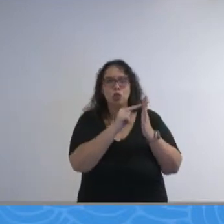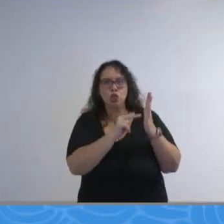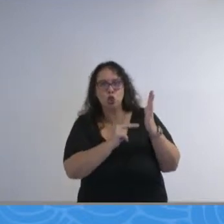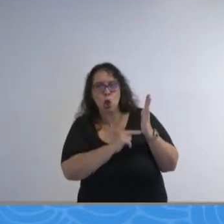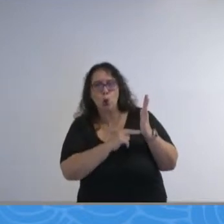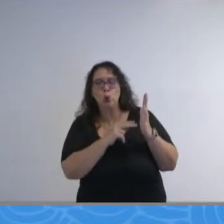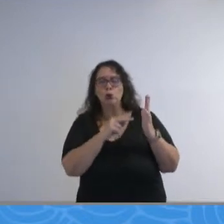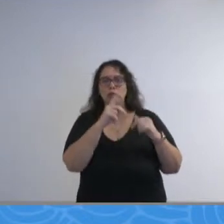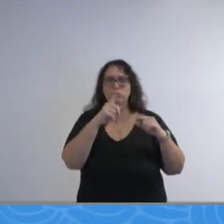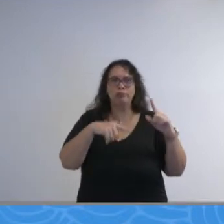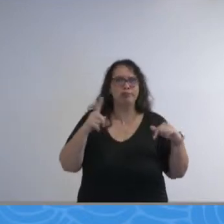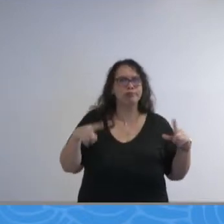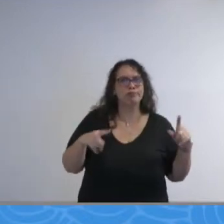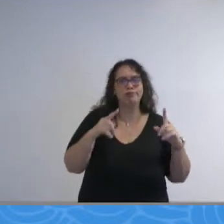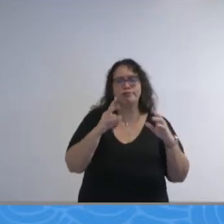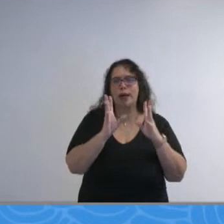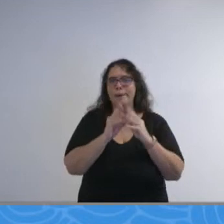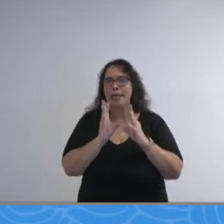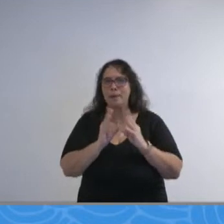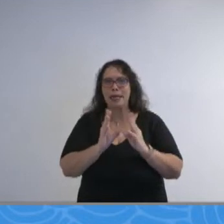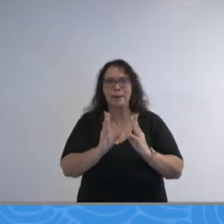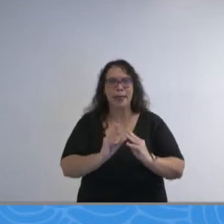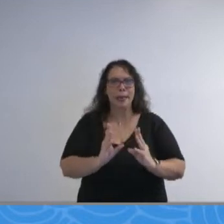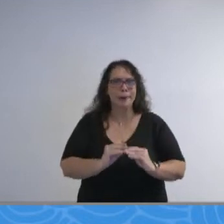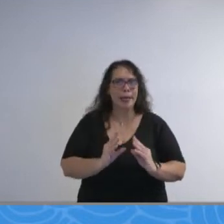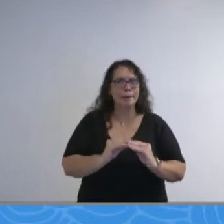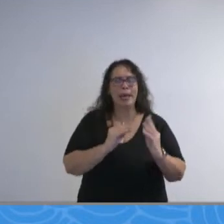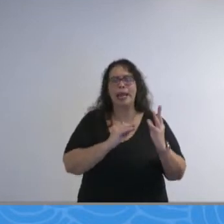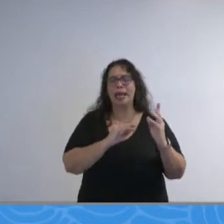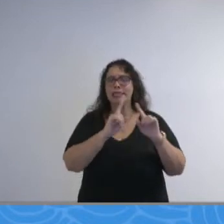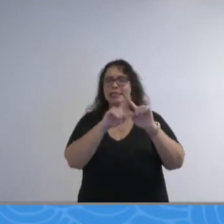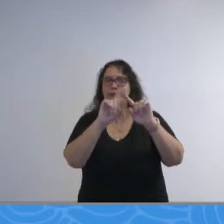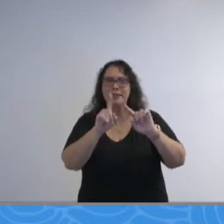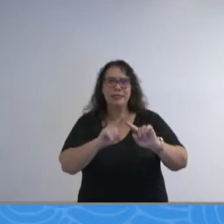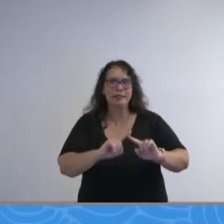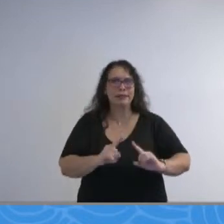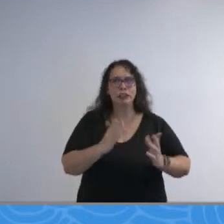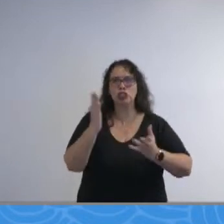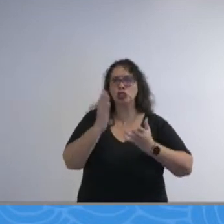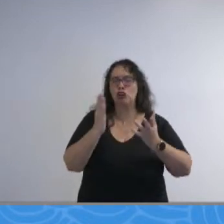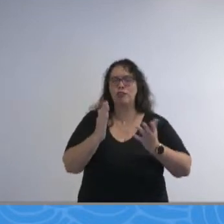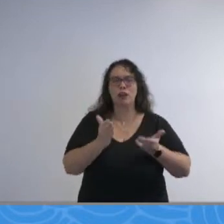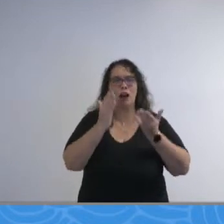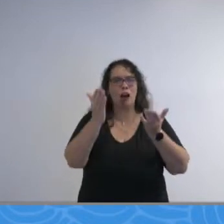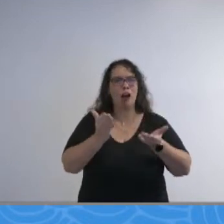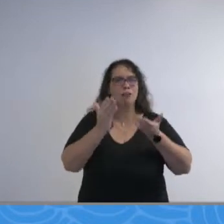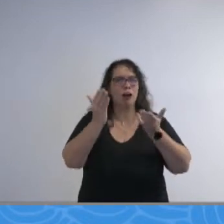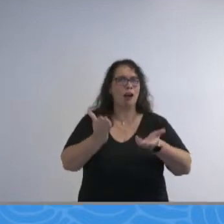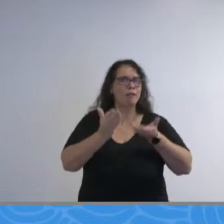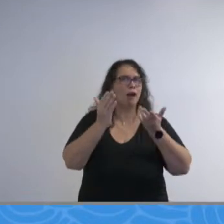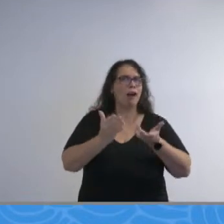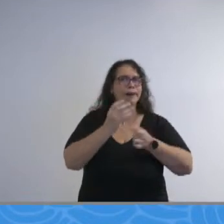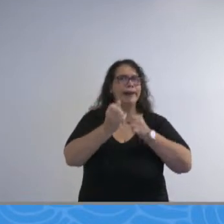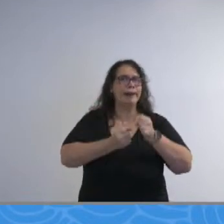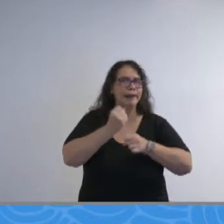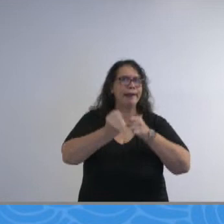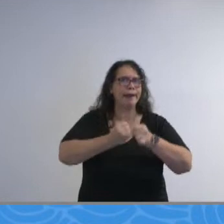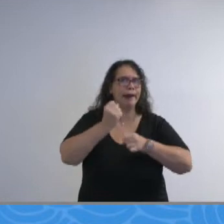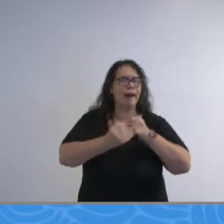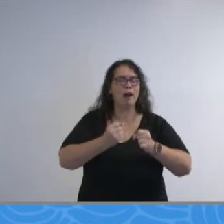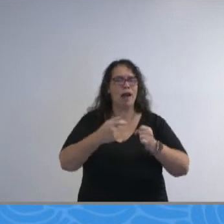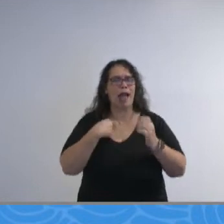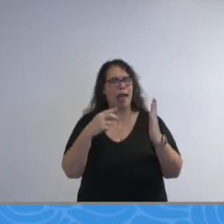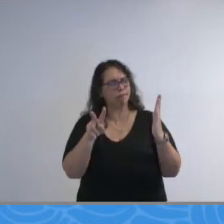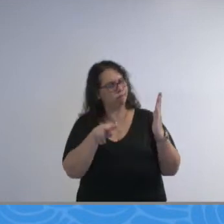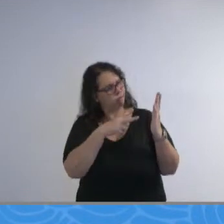IEP meetings and different services that have been offered throughout the years, and I need to try to figure out